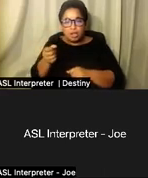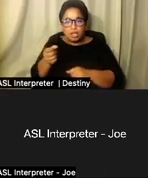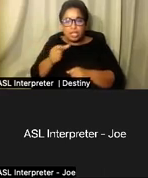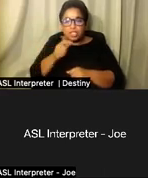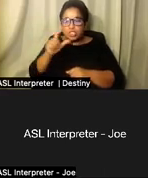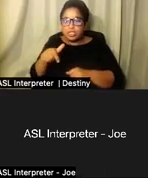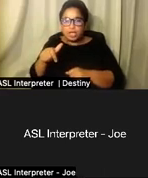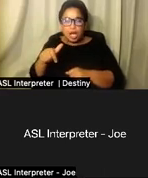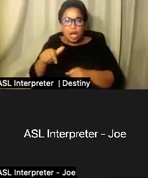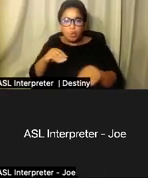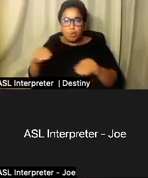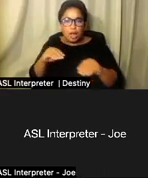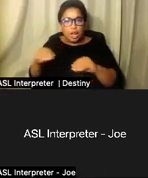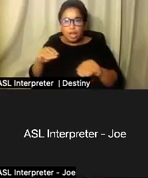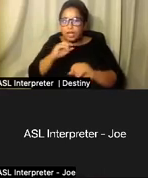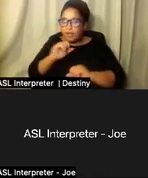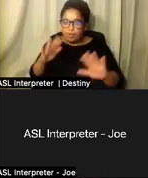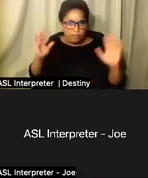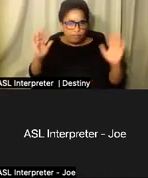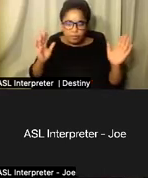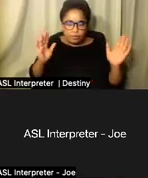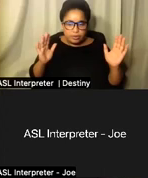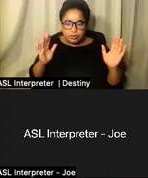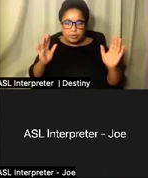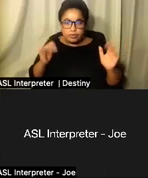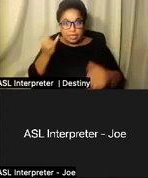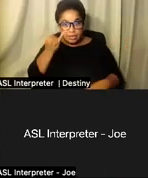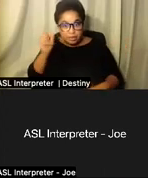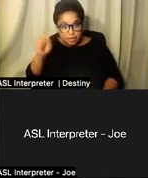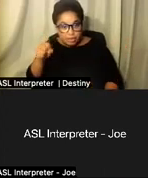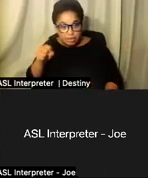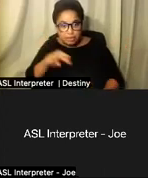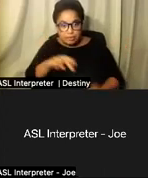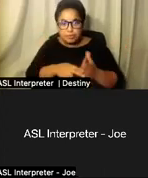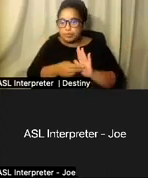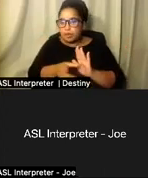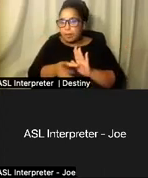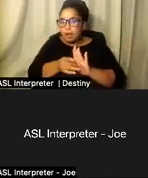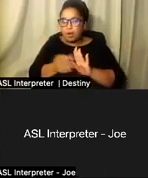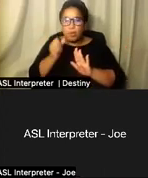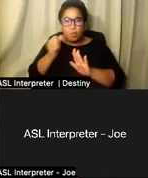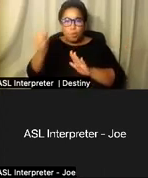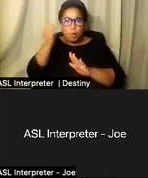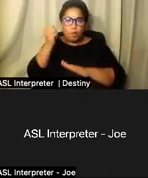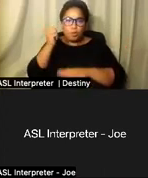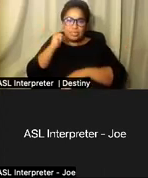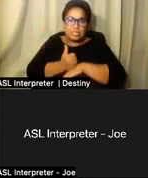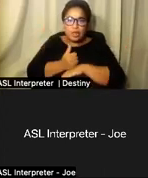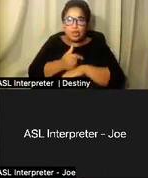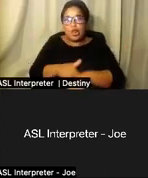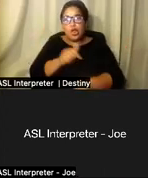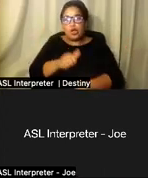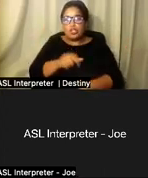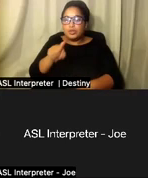not wiggle or wobble at all. If it does, the bond is not going to set the longer you leave it on. You